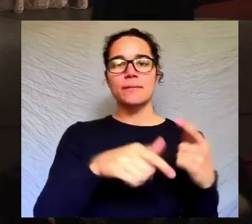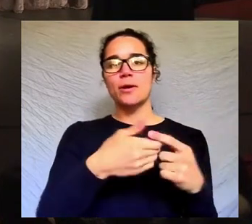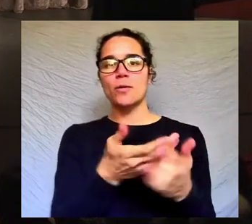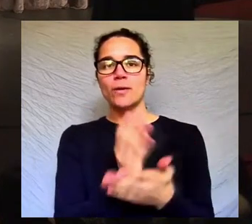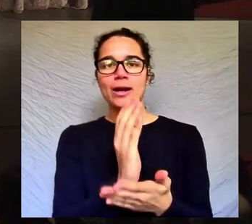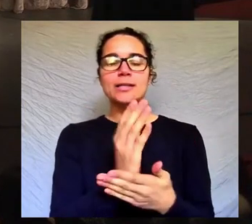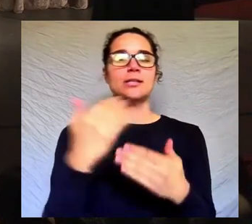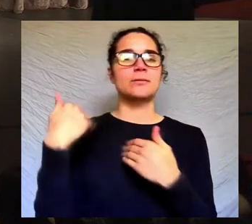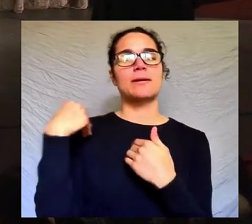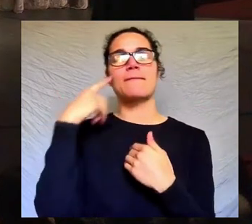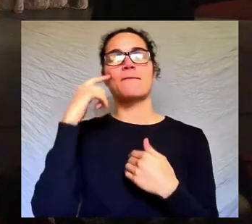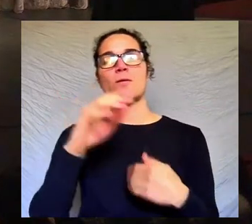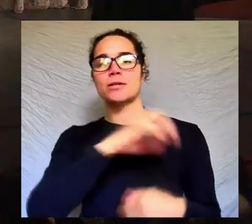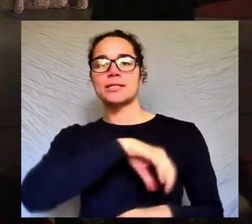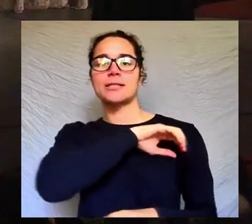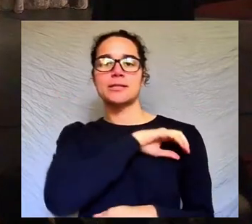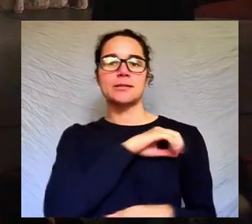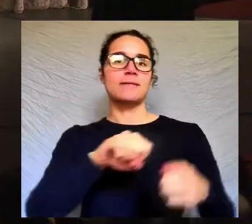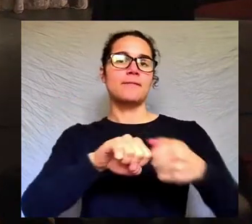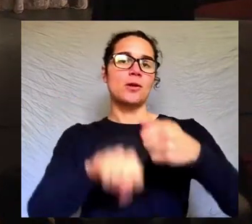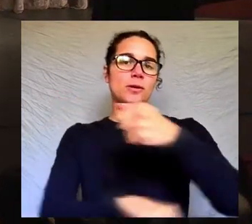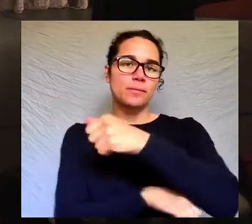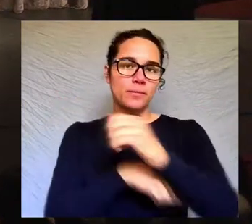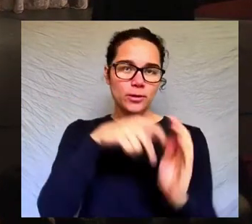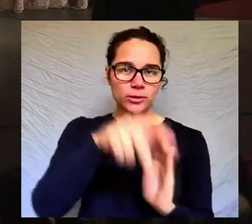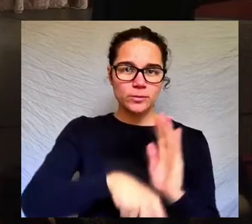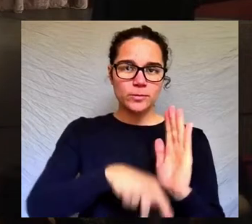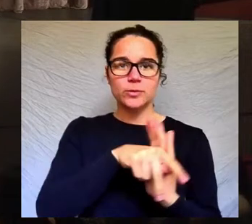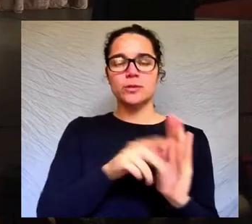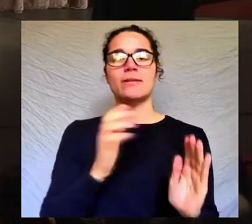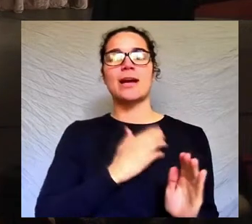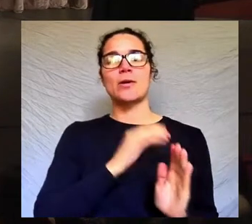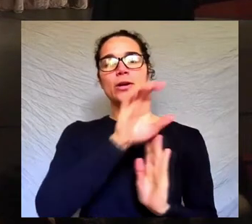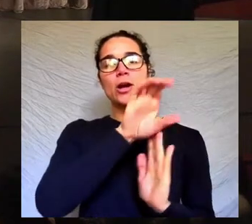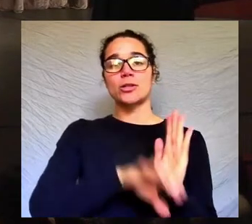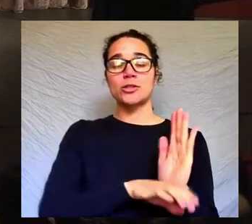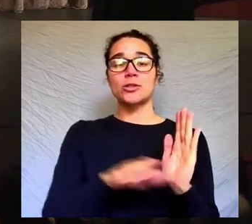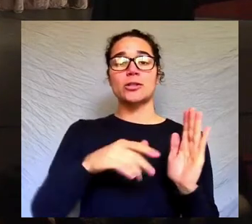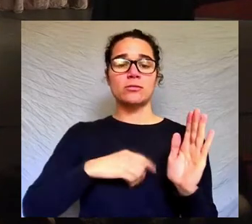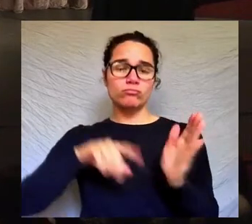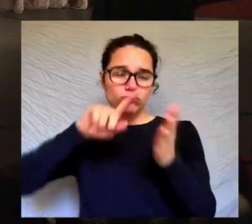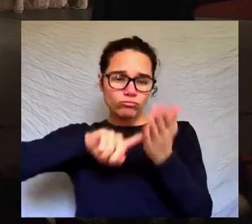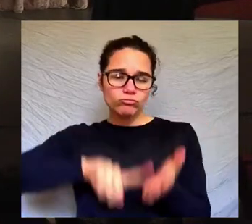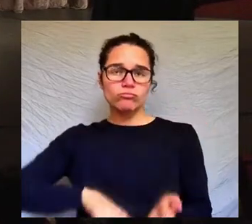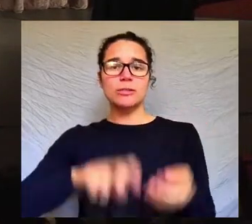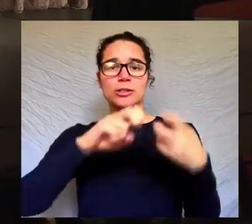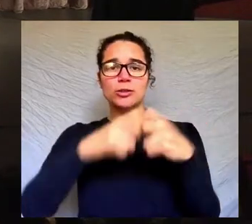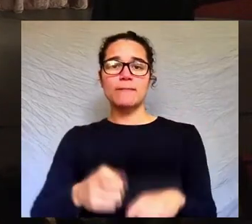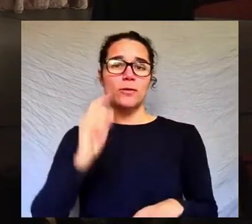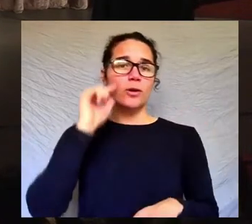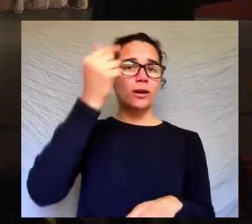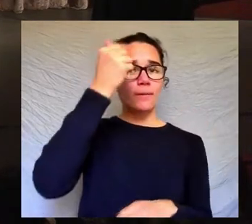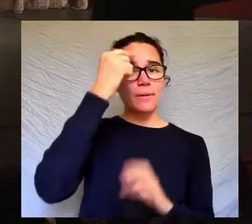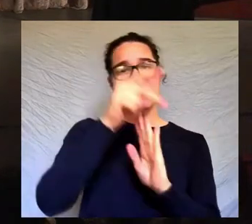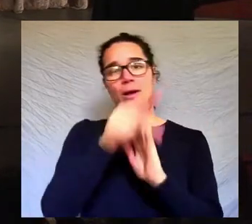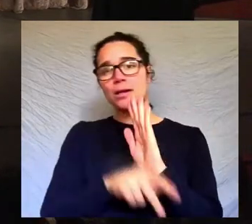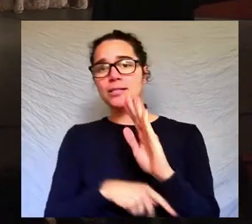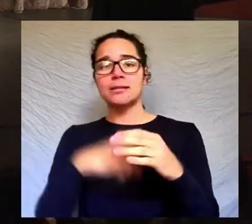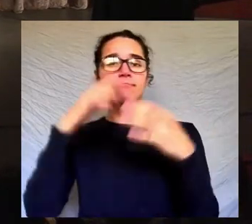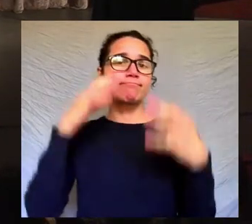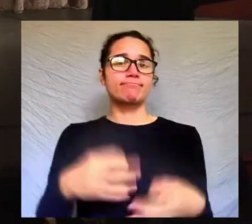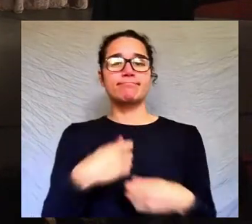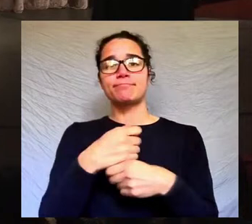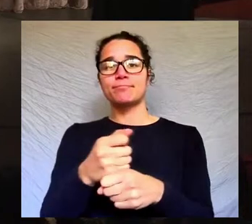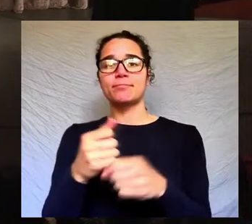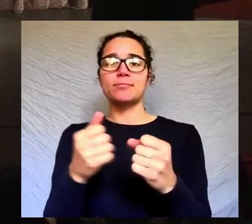the founding principles of our Constitution, and explore issues of government policy and decision-making with a robust